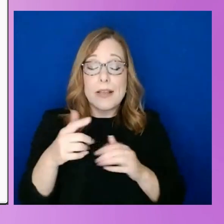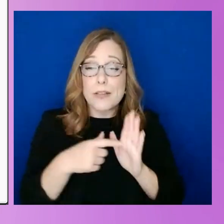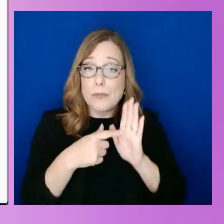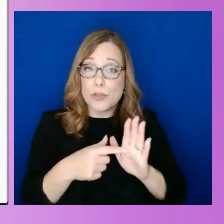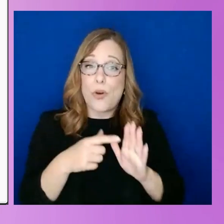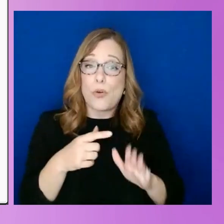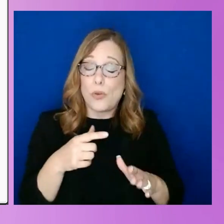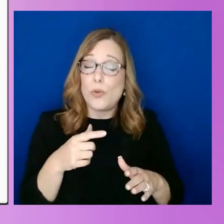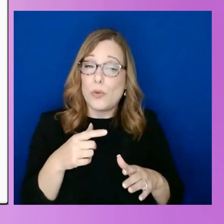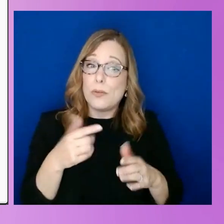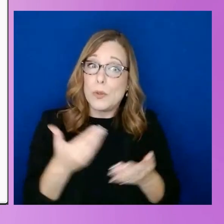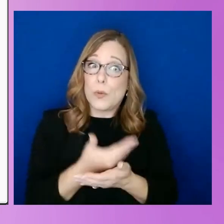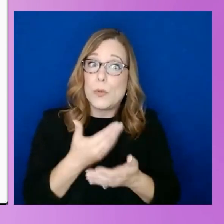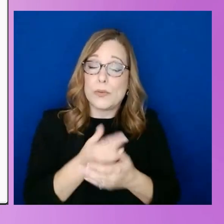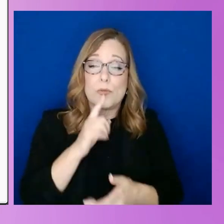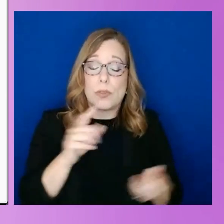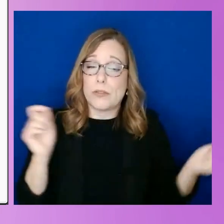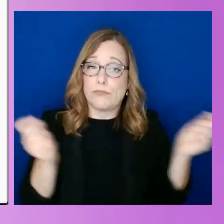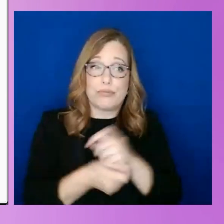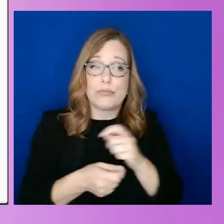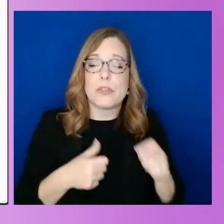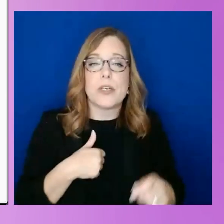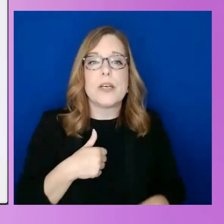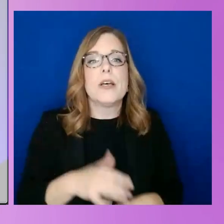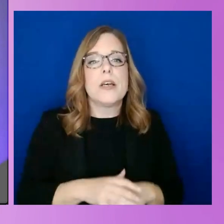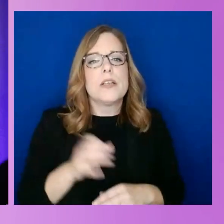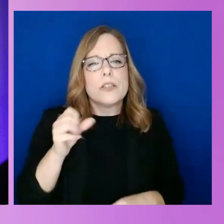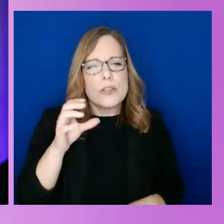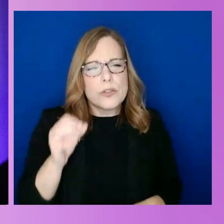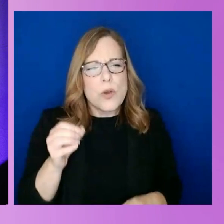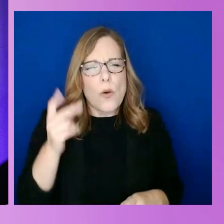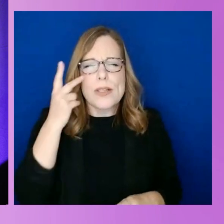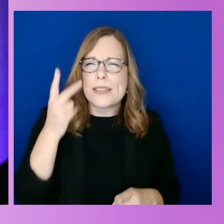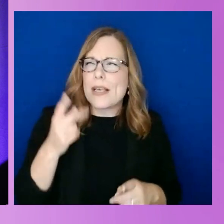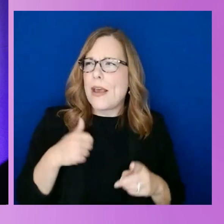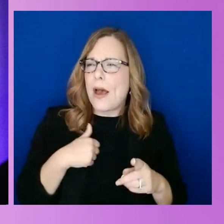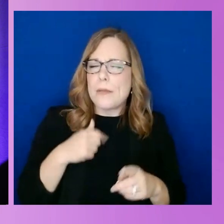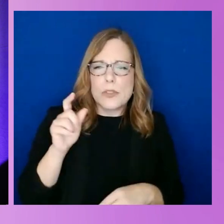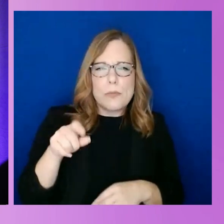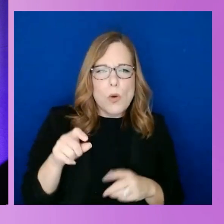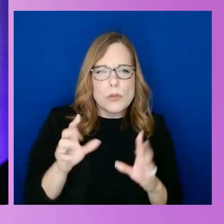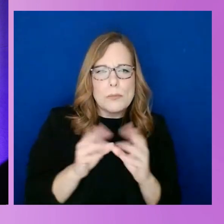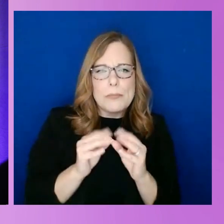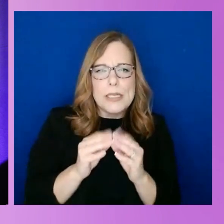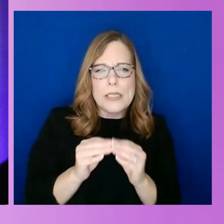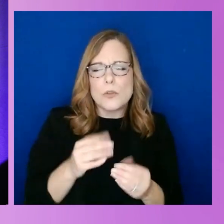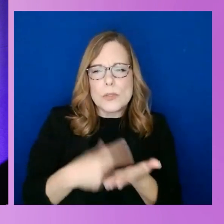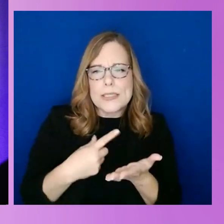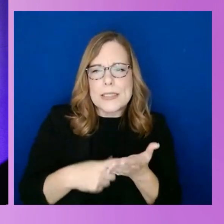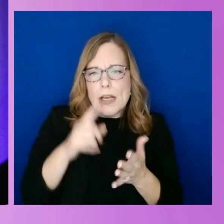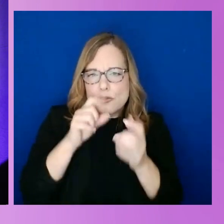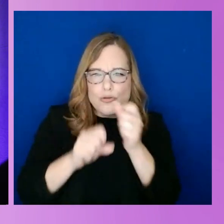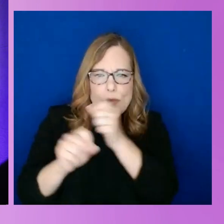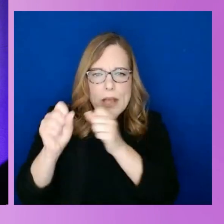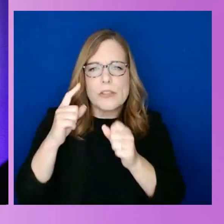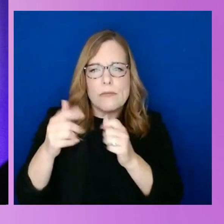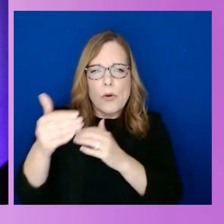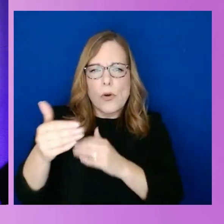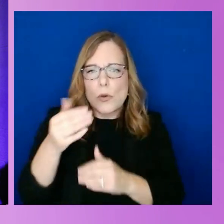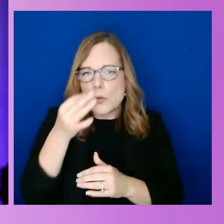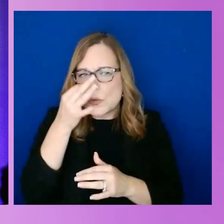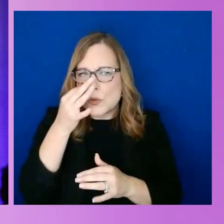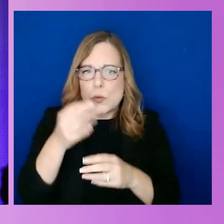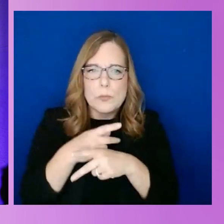Let's say I led a meeting to discuss strategy for an upcoming product launch. This meeting included my manager and 2